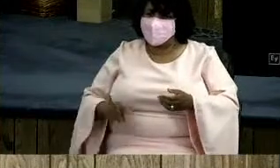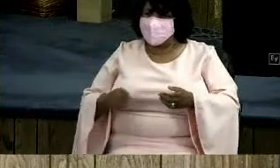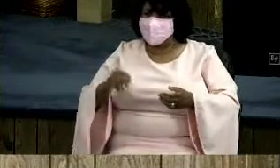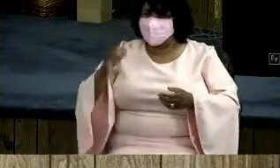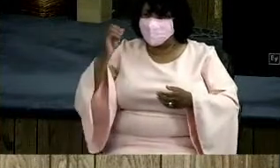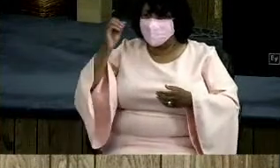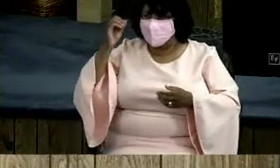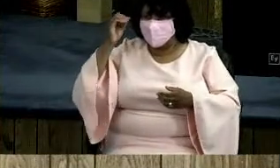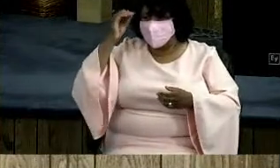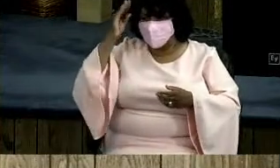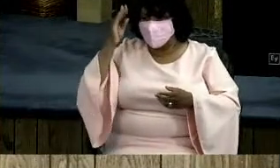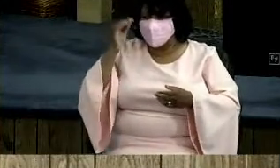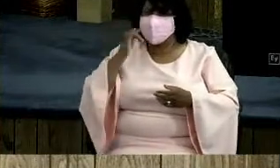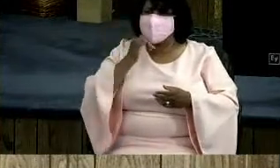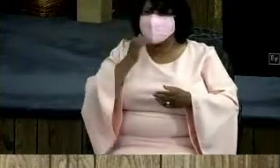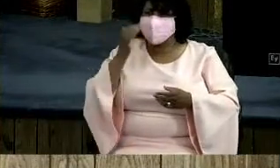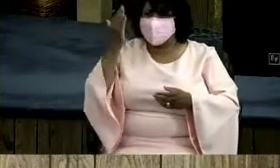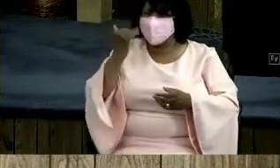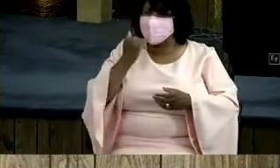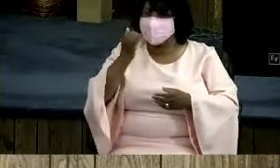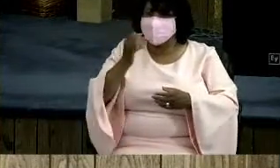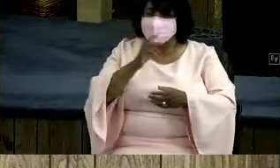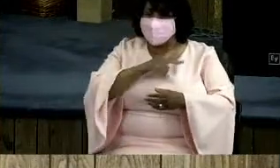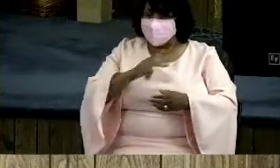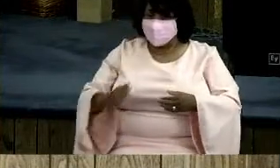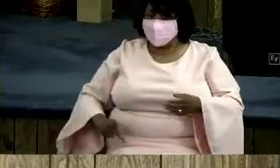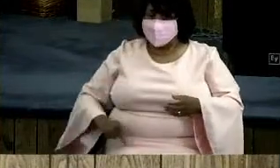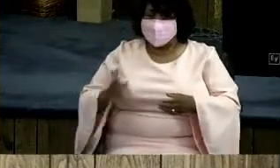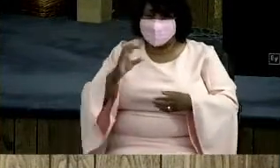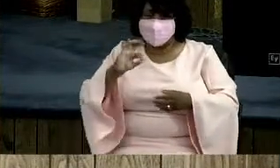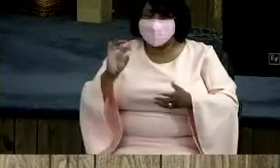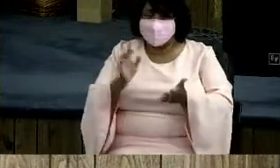King of glory. Amen.